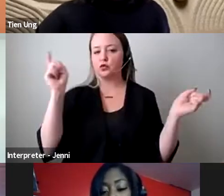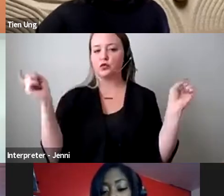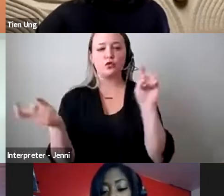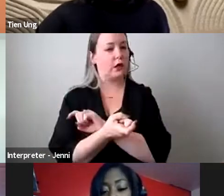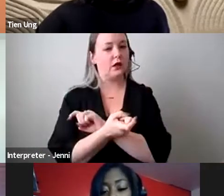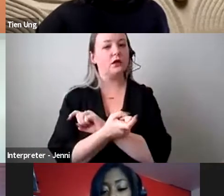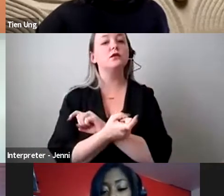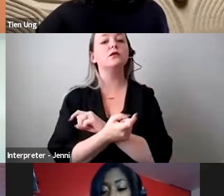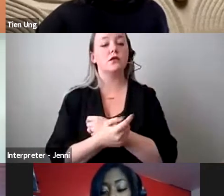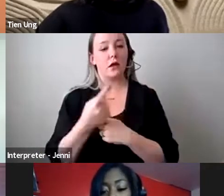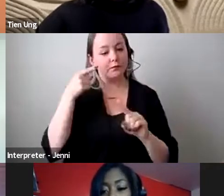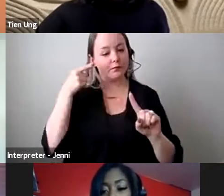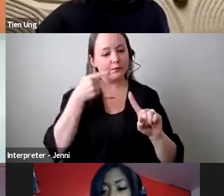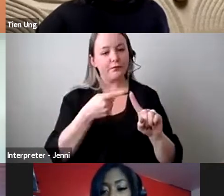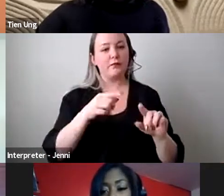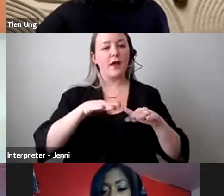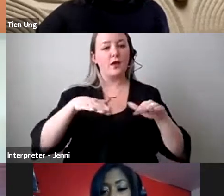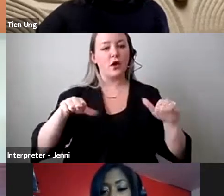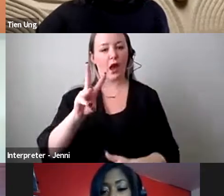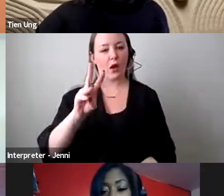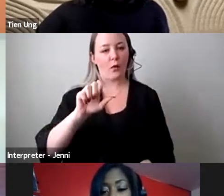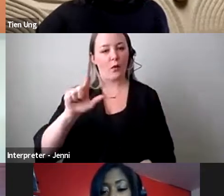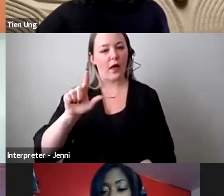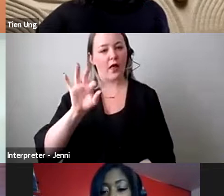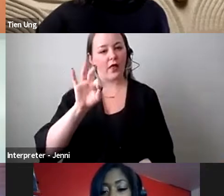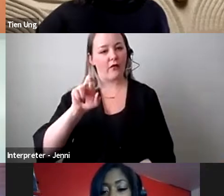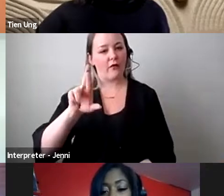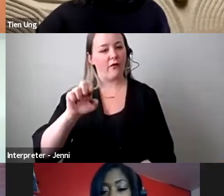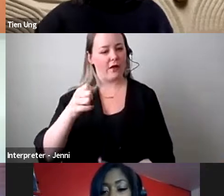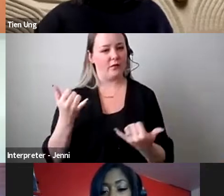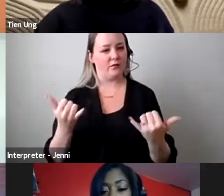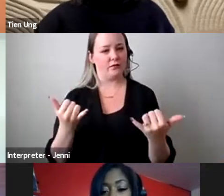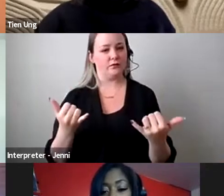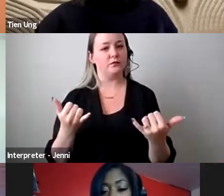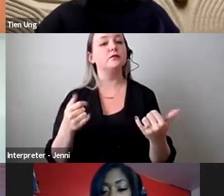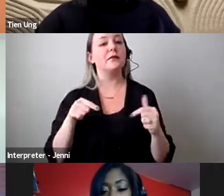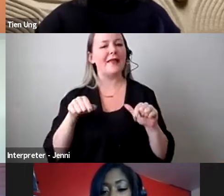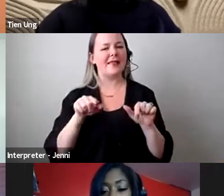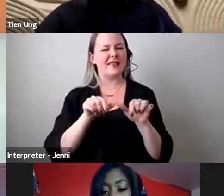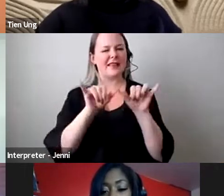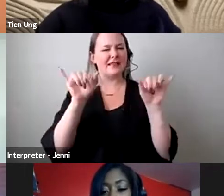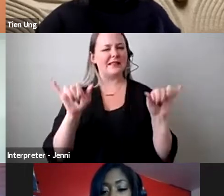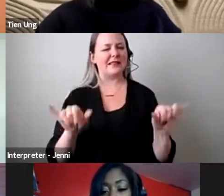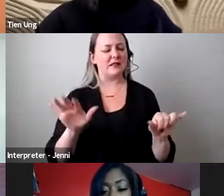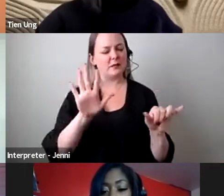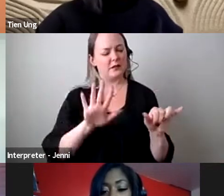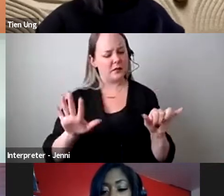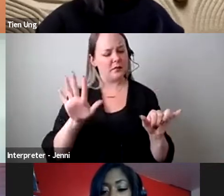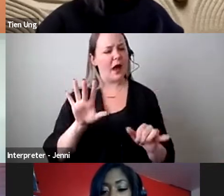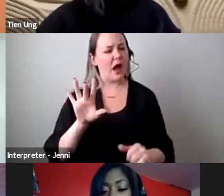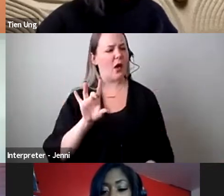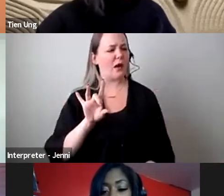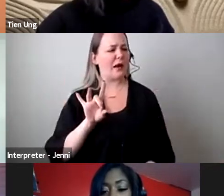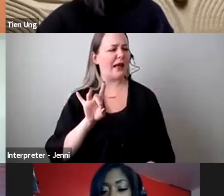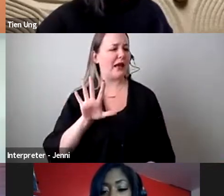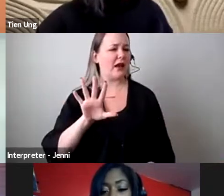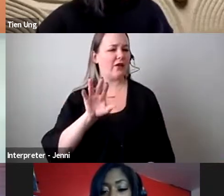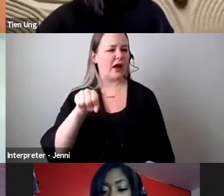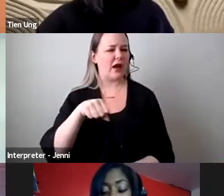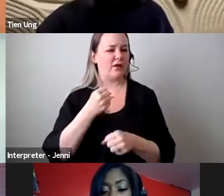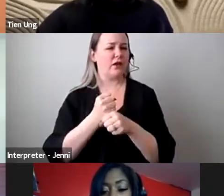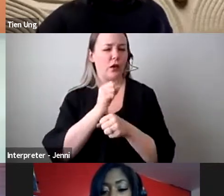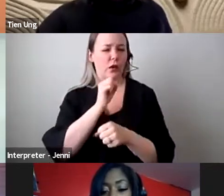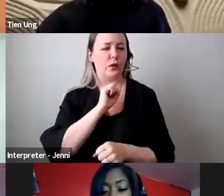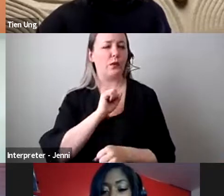about public child welfare in this country. We know that this is a system that is about 85 years old. Right?